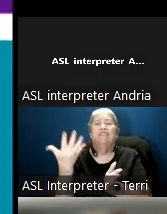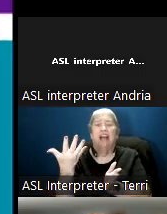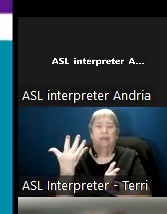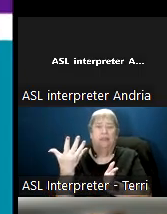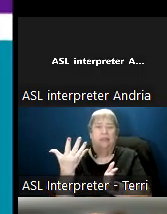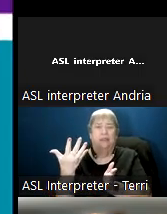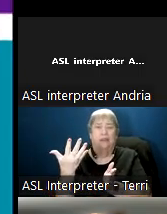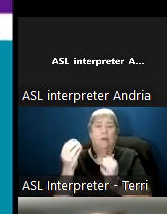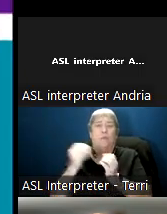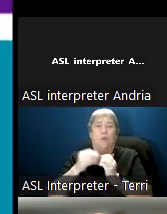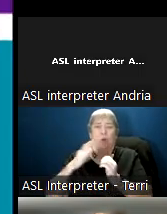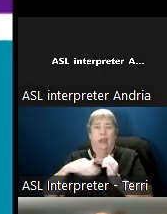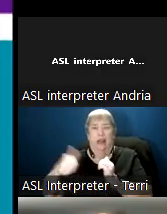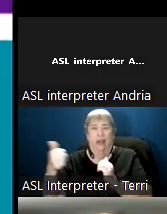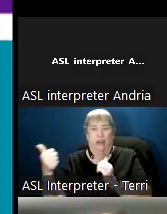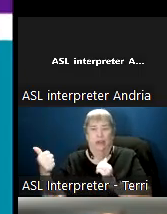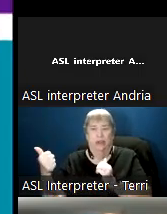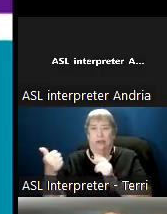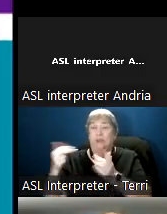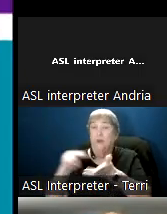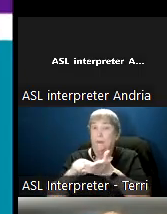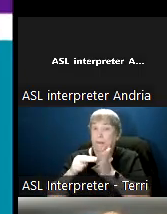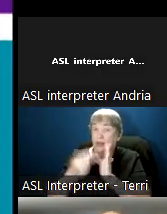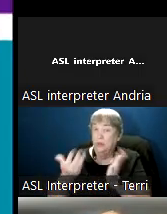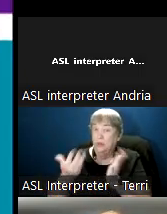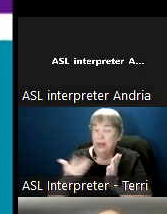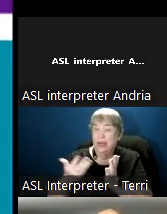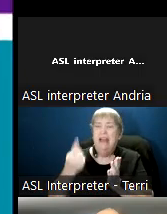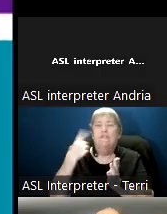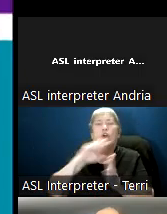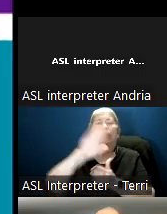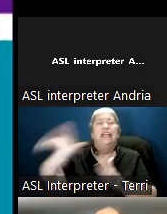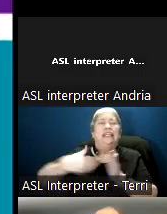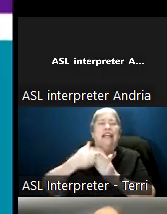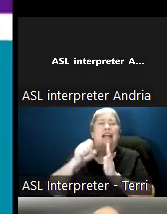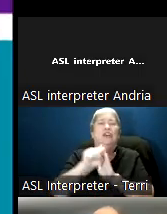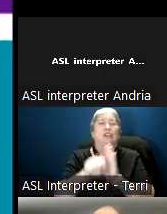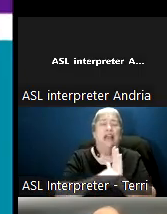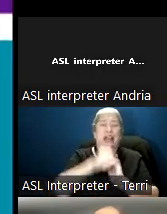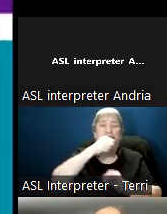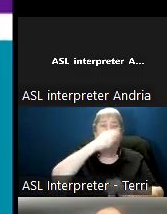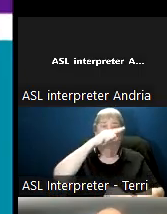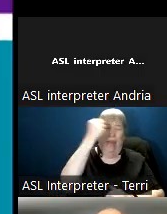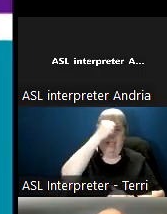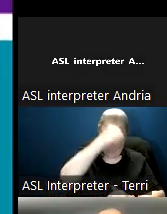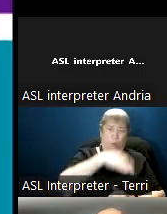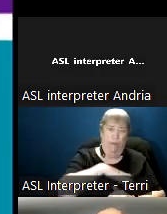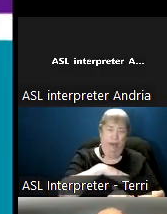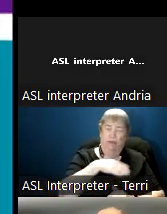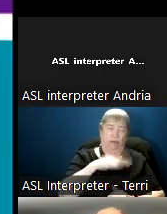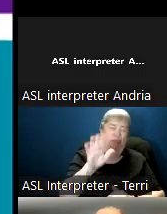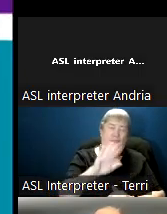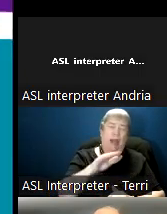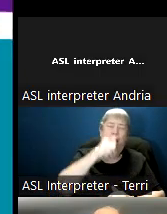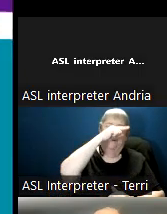state population. So what do I mean by that? The state population of Black women is about 15%, and